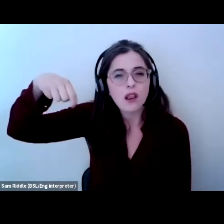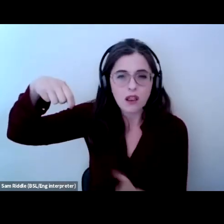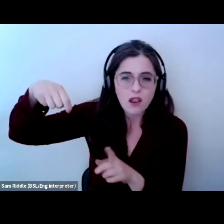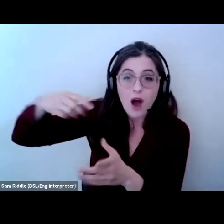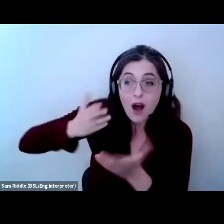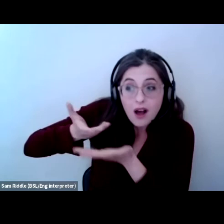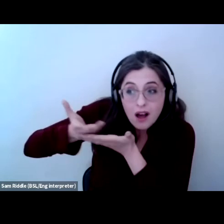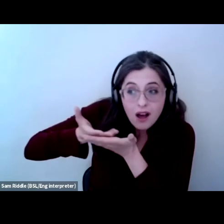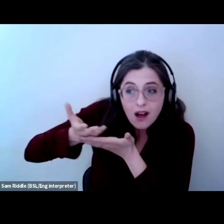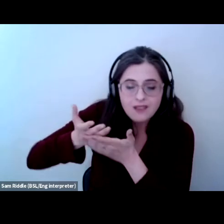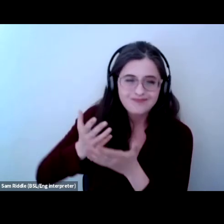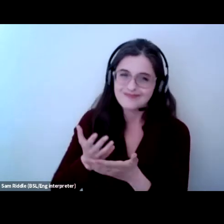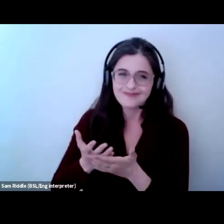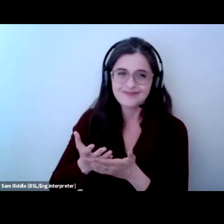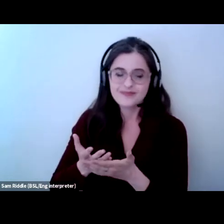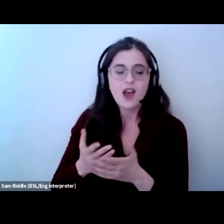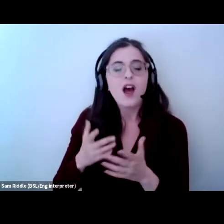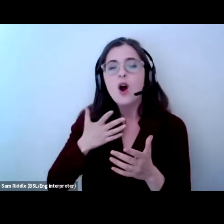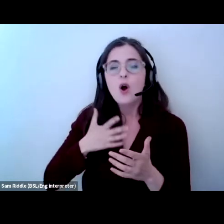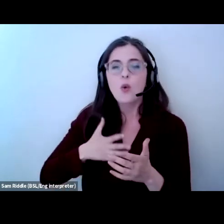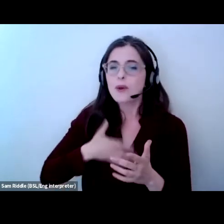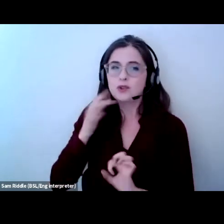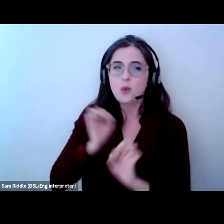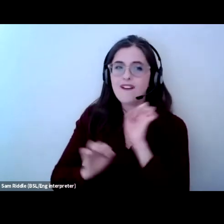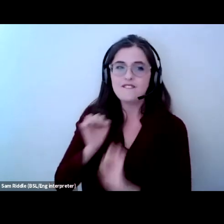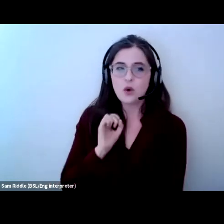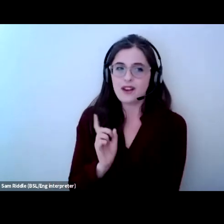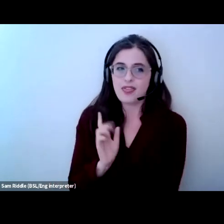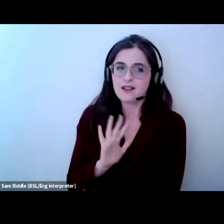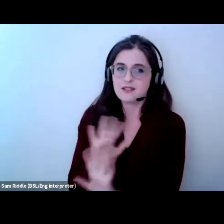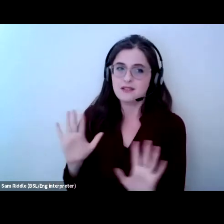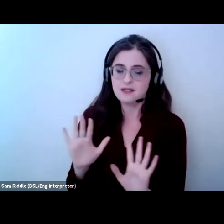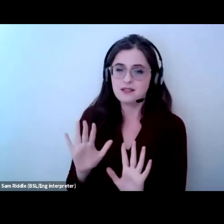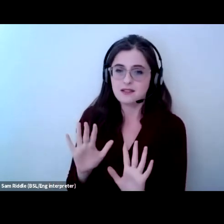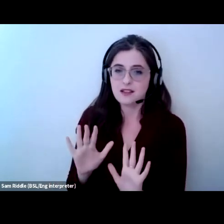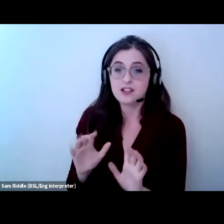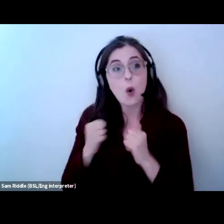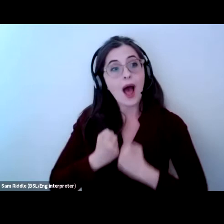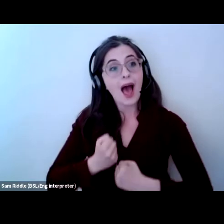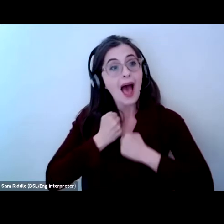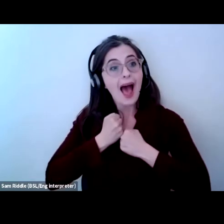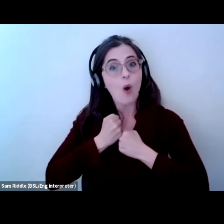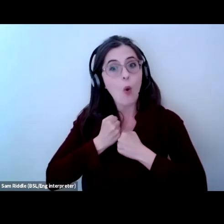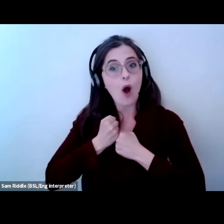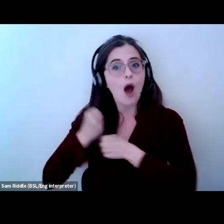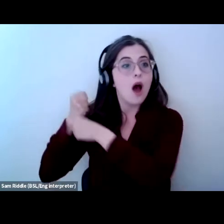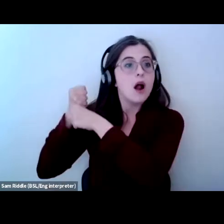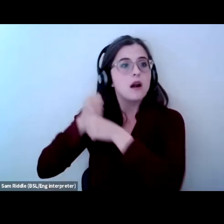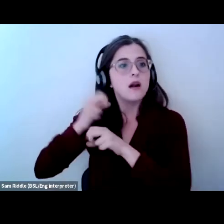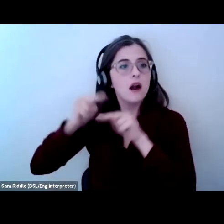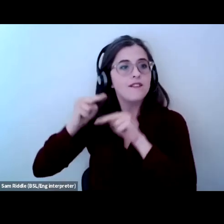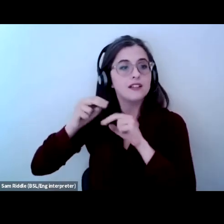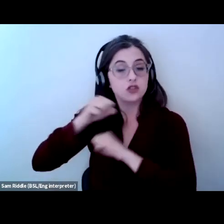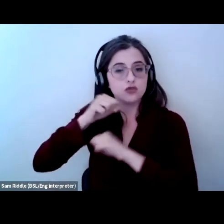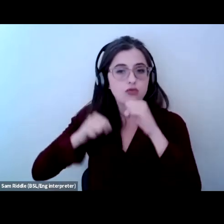and that's one thing that we want to avoid. That's one thing by our governance structure, that by bringing users in, we're